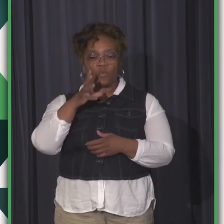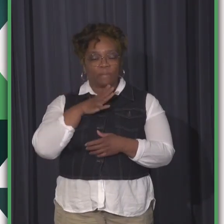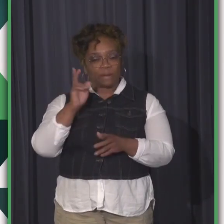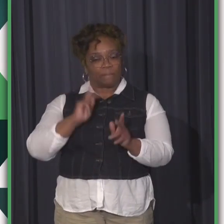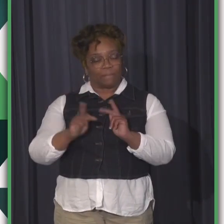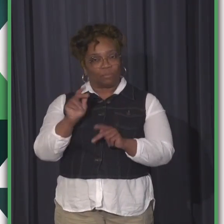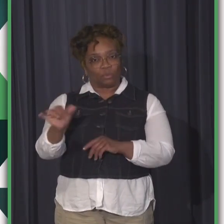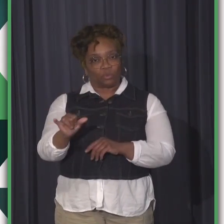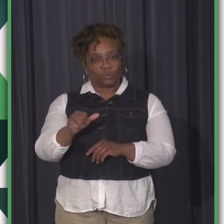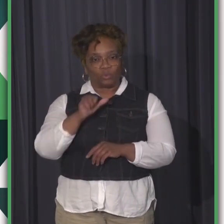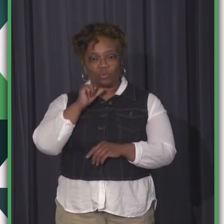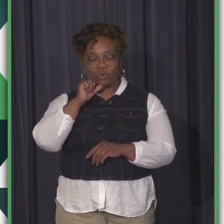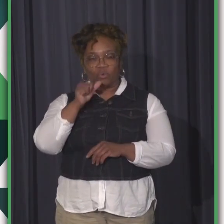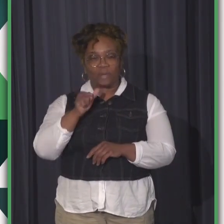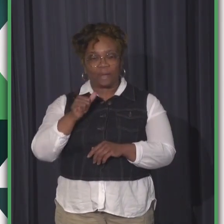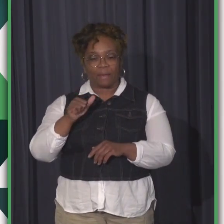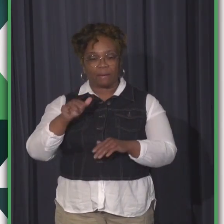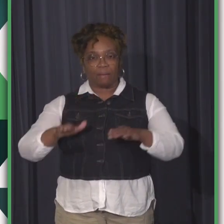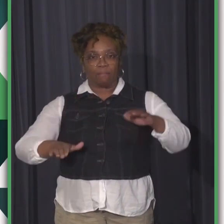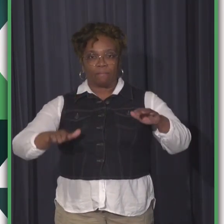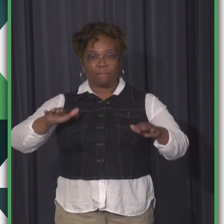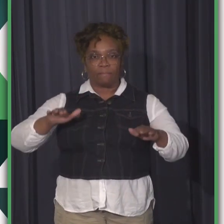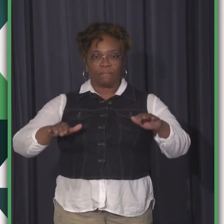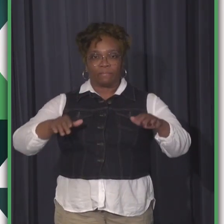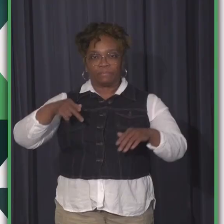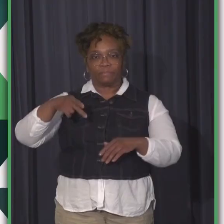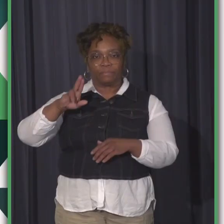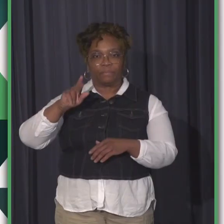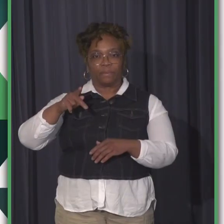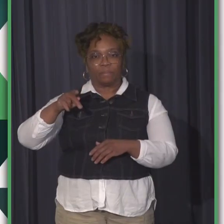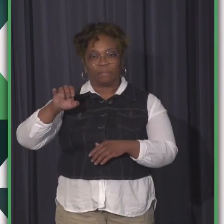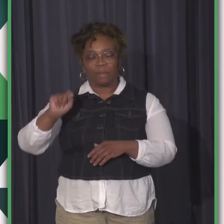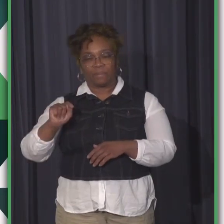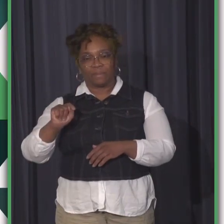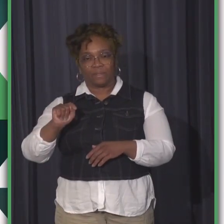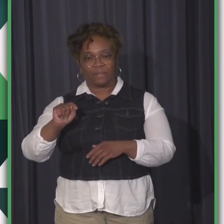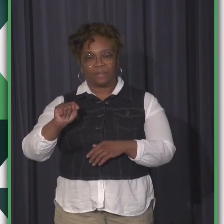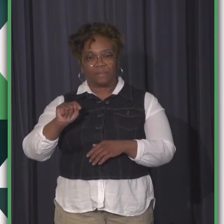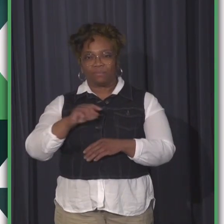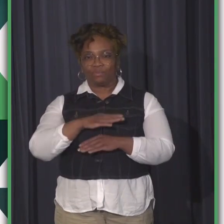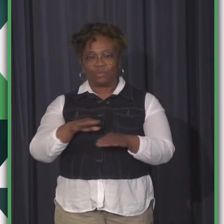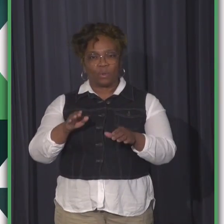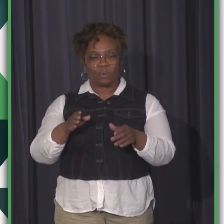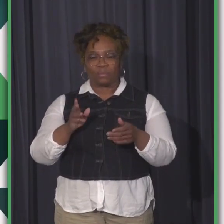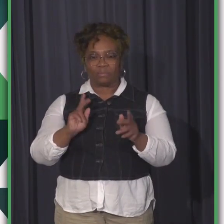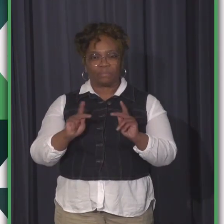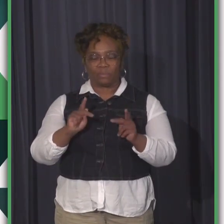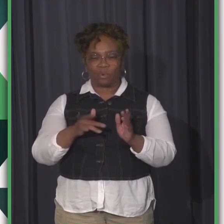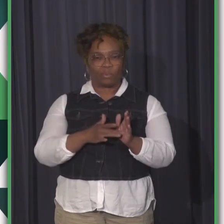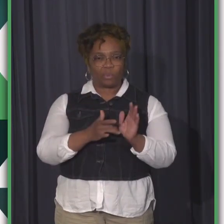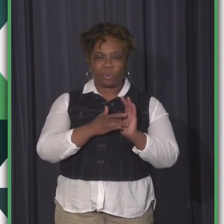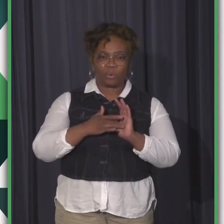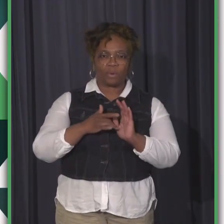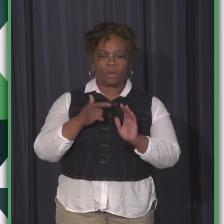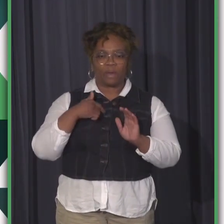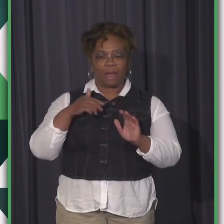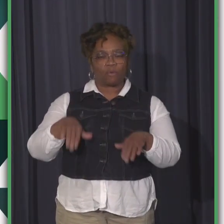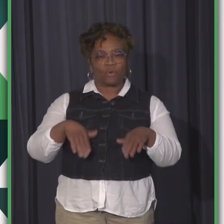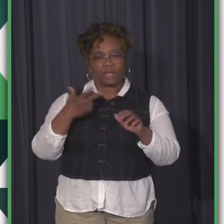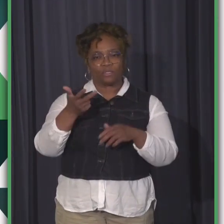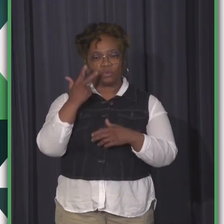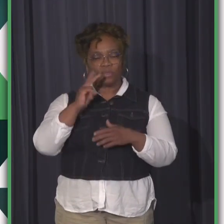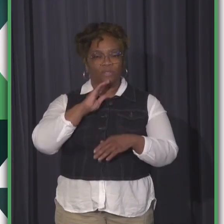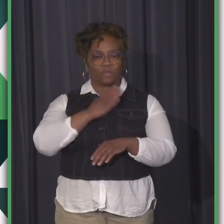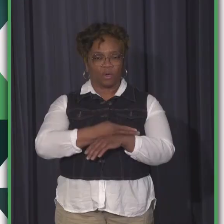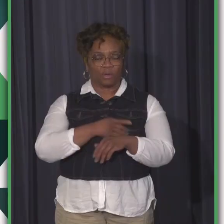not puppets, and they're not to be used. I've raised 3 daughters, and I'm so proud of them, I don't know what to do. One's a postmaster, the